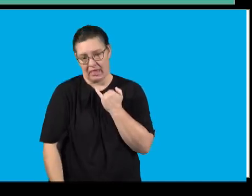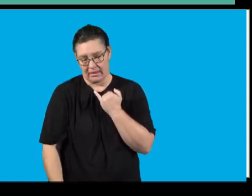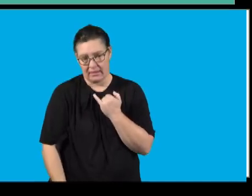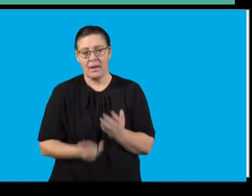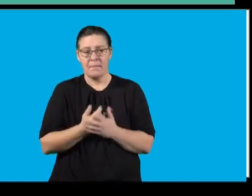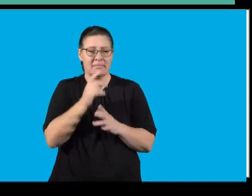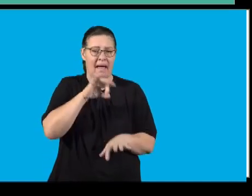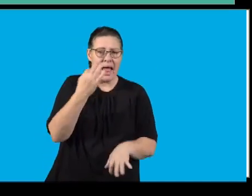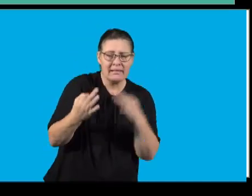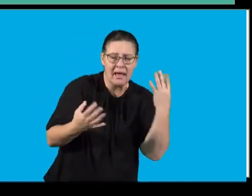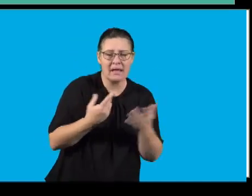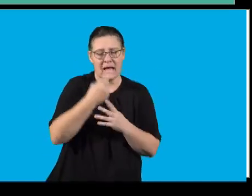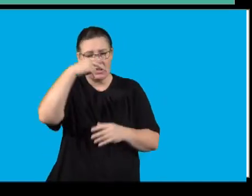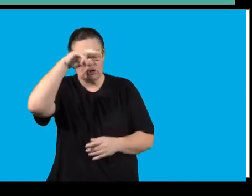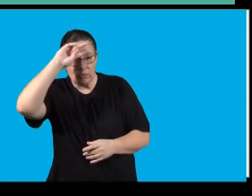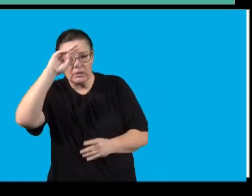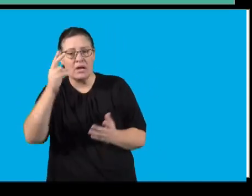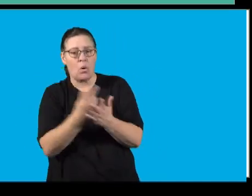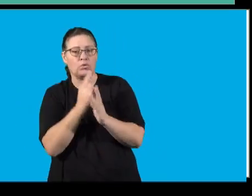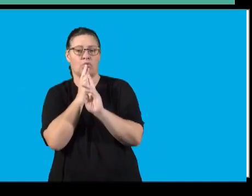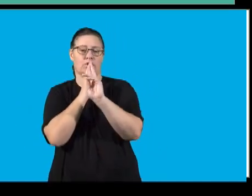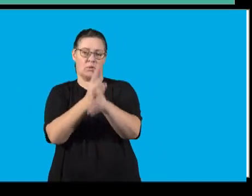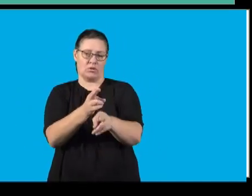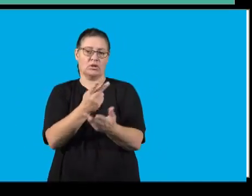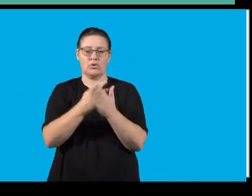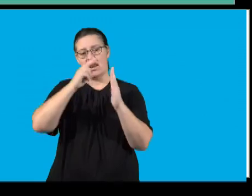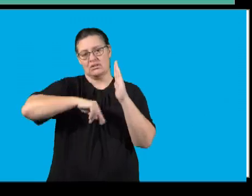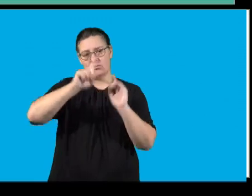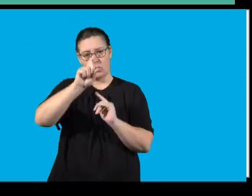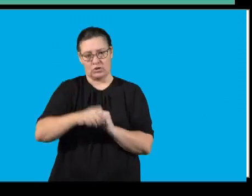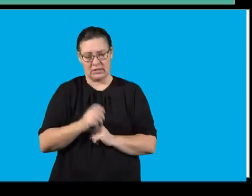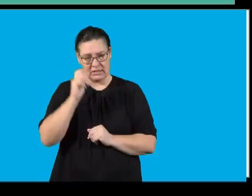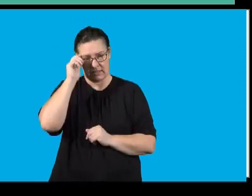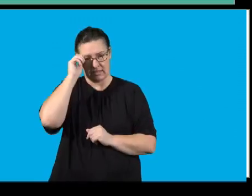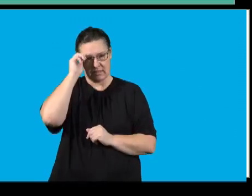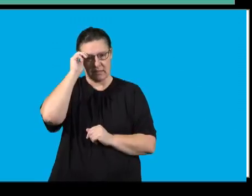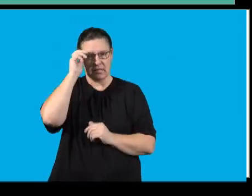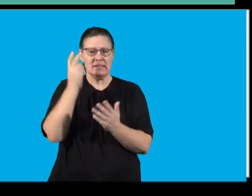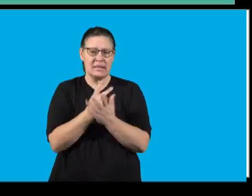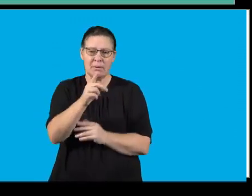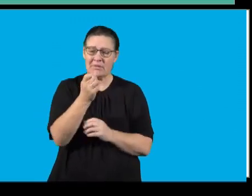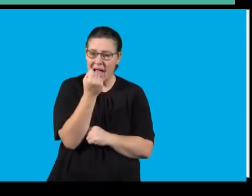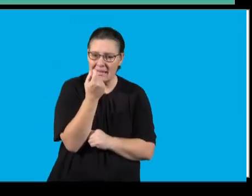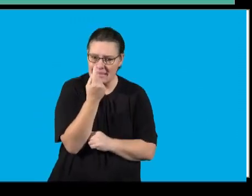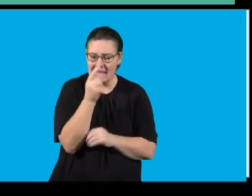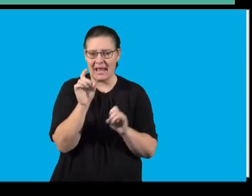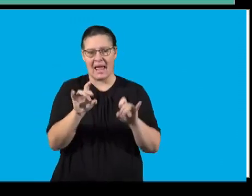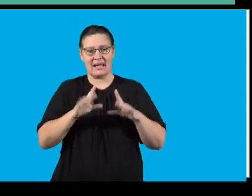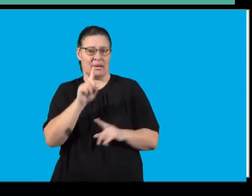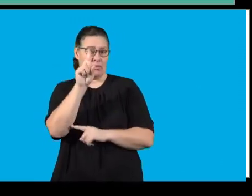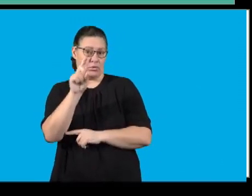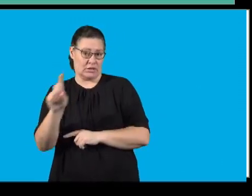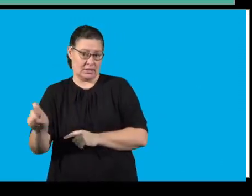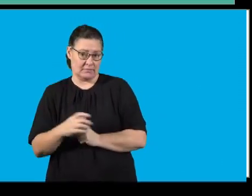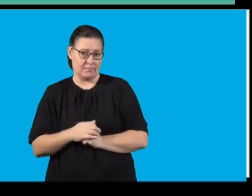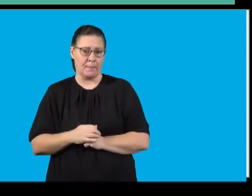questions. Also, gaining techniques to analyze, interpret, and respond to your literature questions, and then also